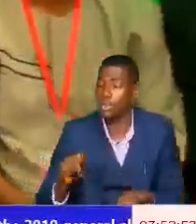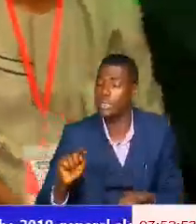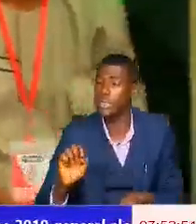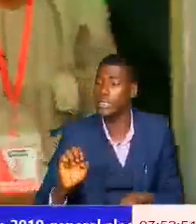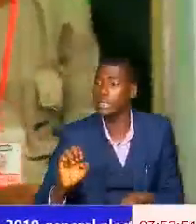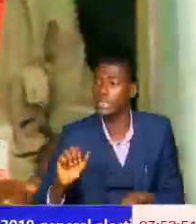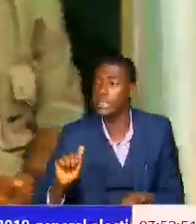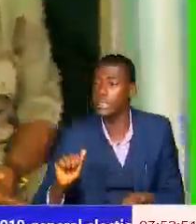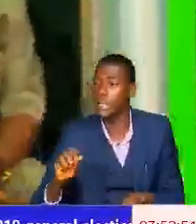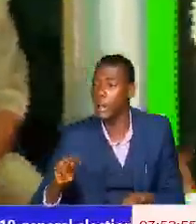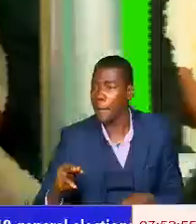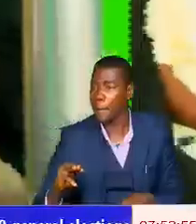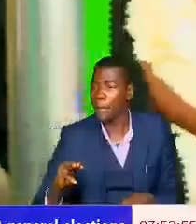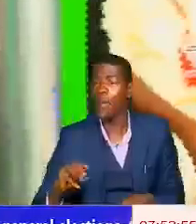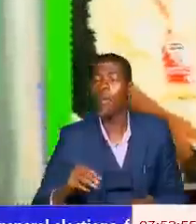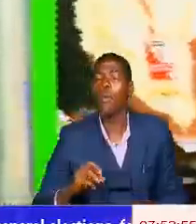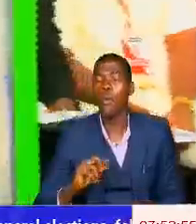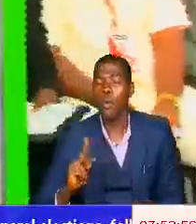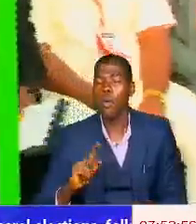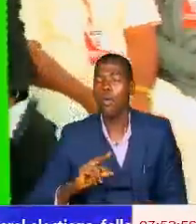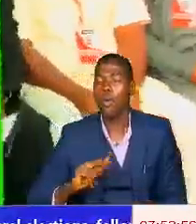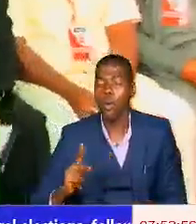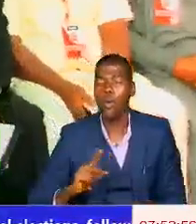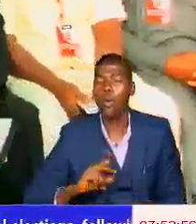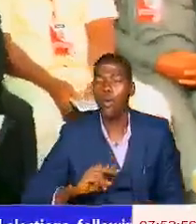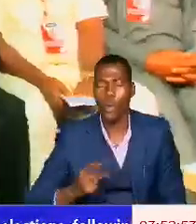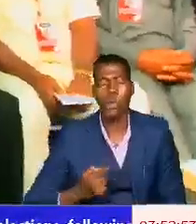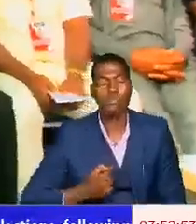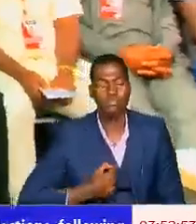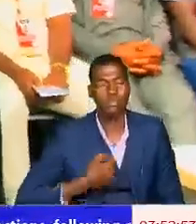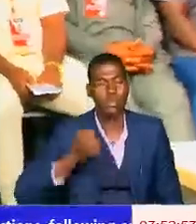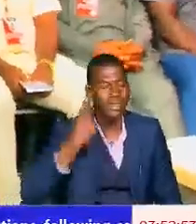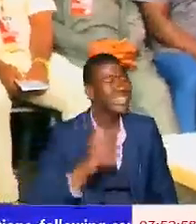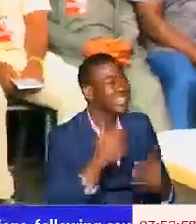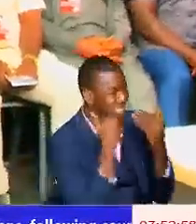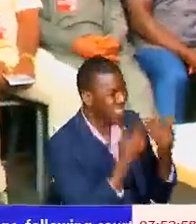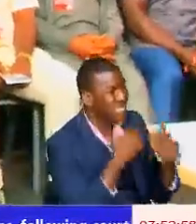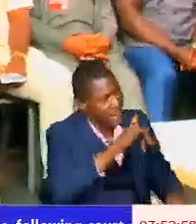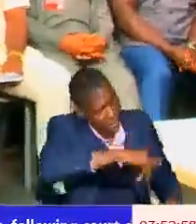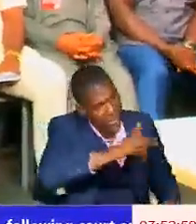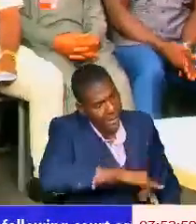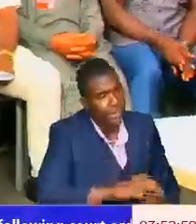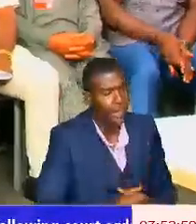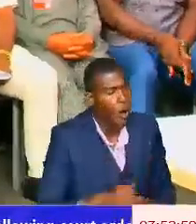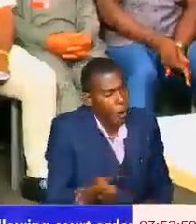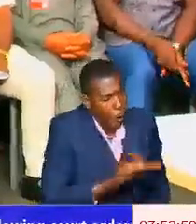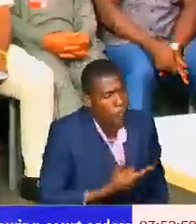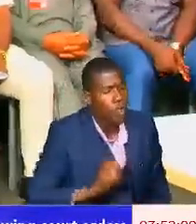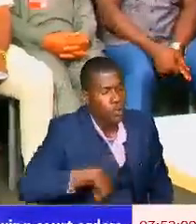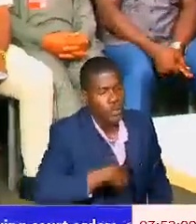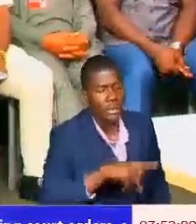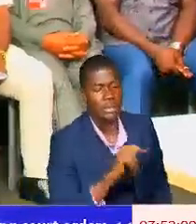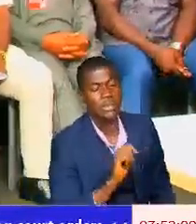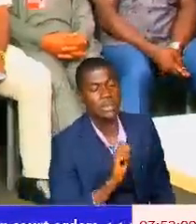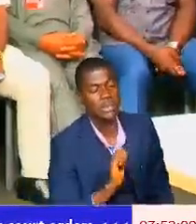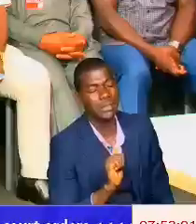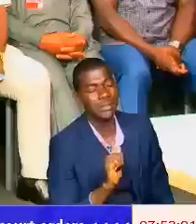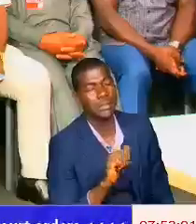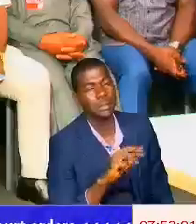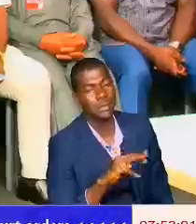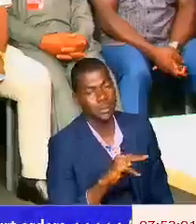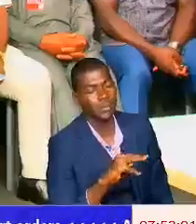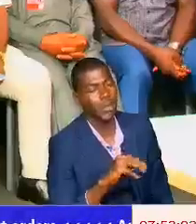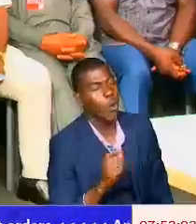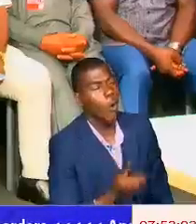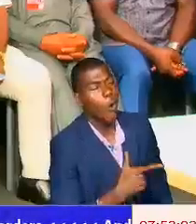exactly. Your team leader, thank you. Thank you. All of us now, na team, with Brekete Family, where people, where they hear